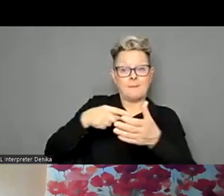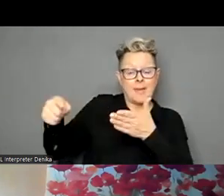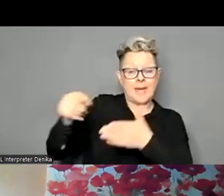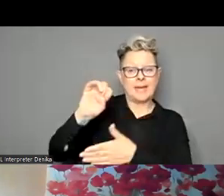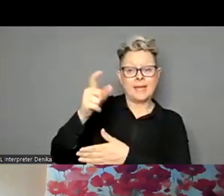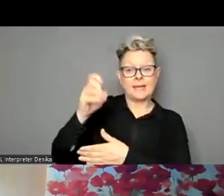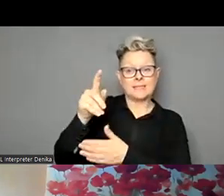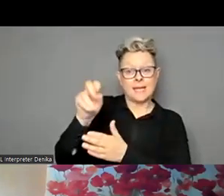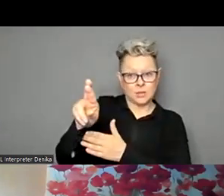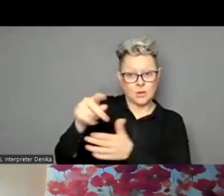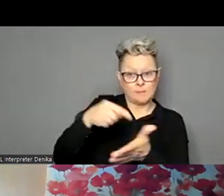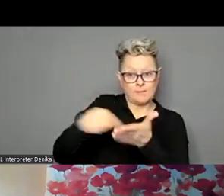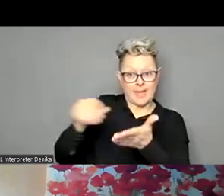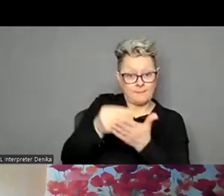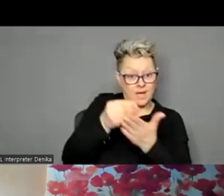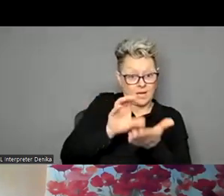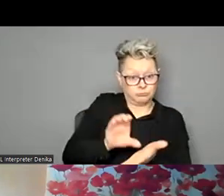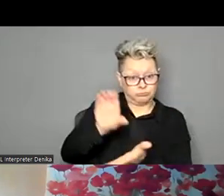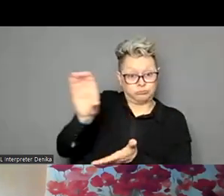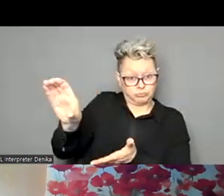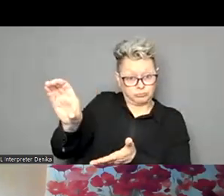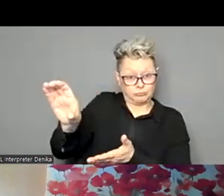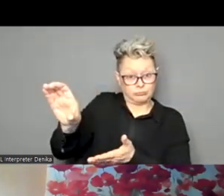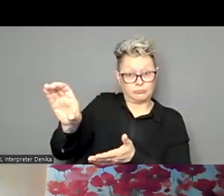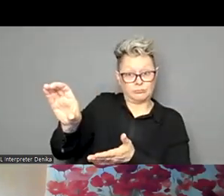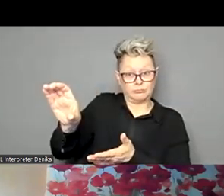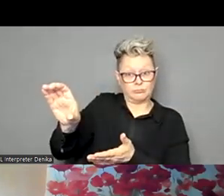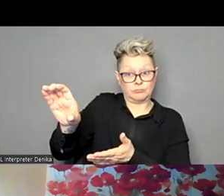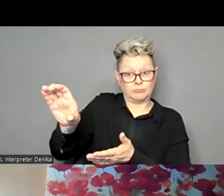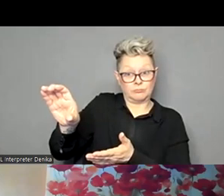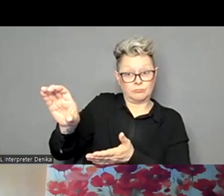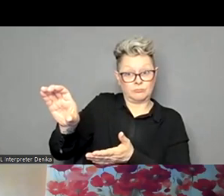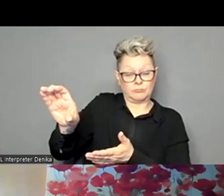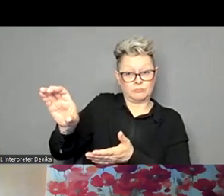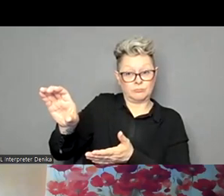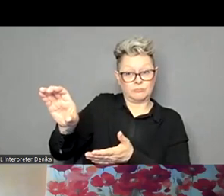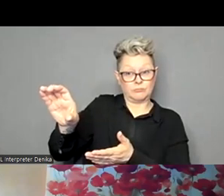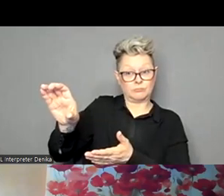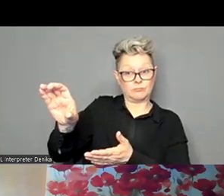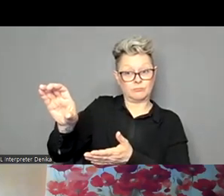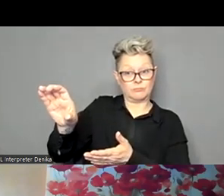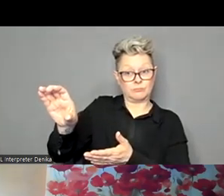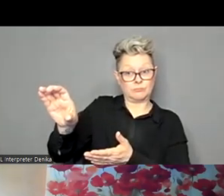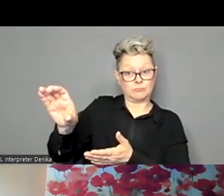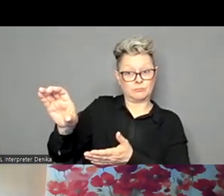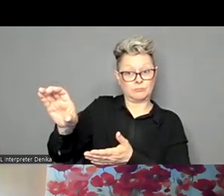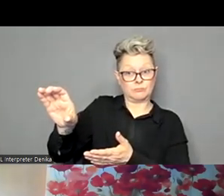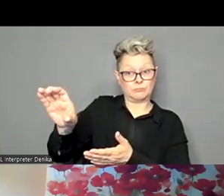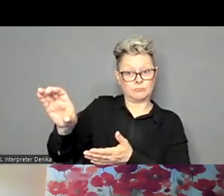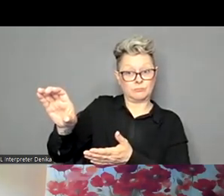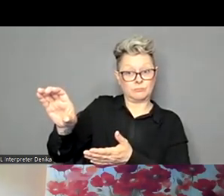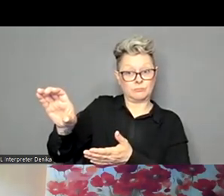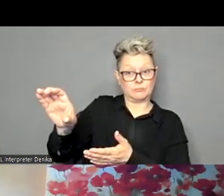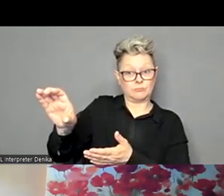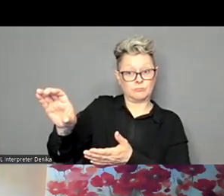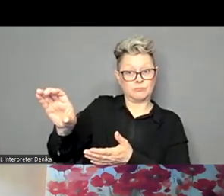executor, and would this case matters amounts beneficiaries and alleviate the need for the executor to